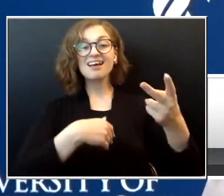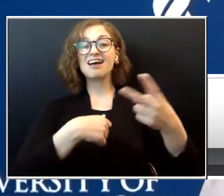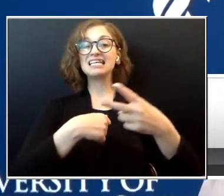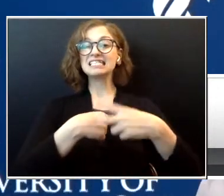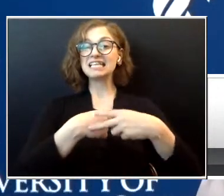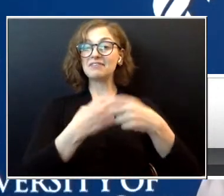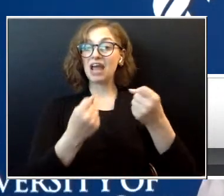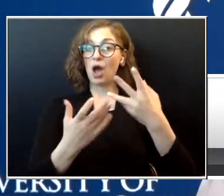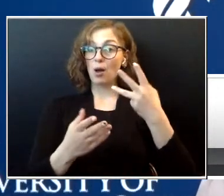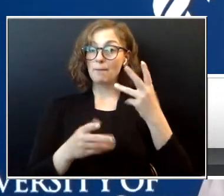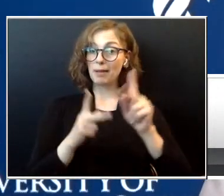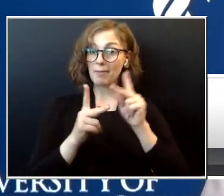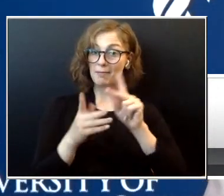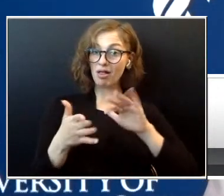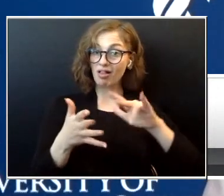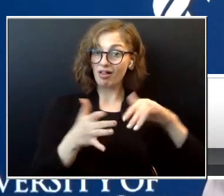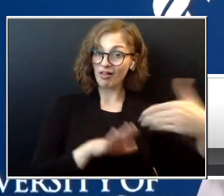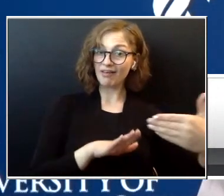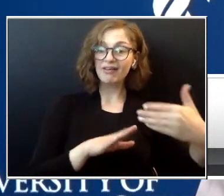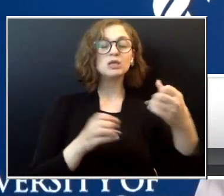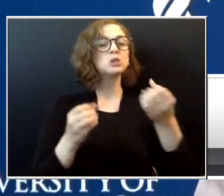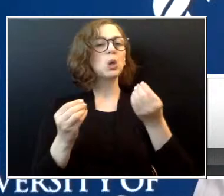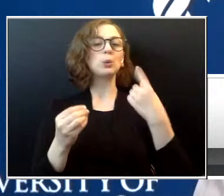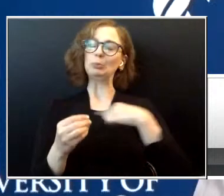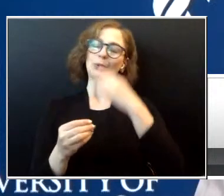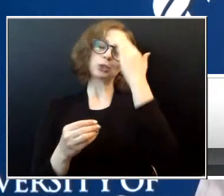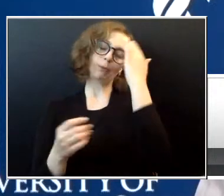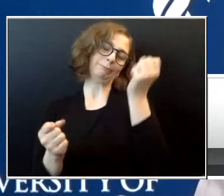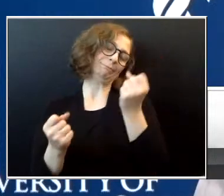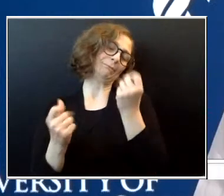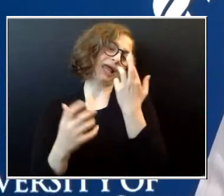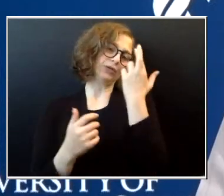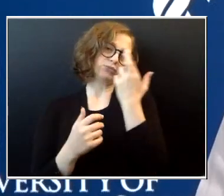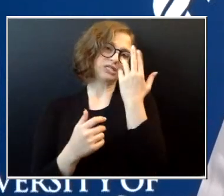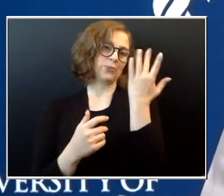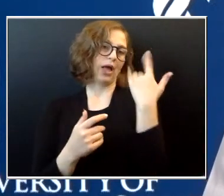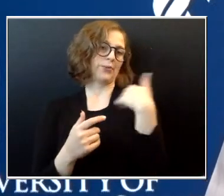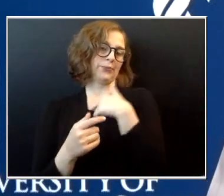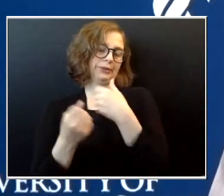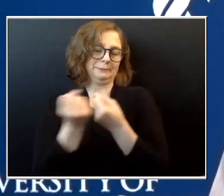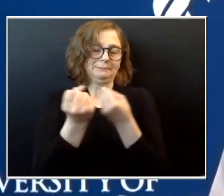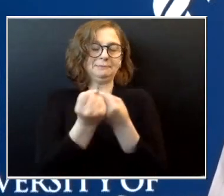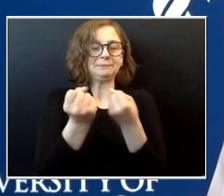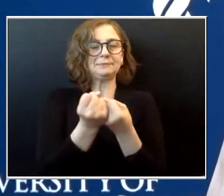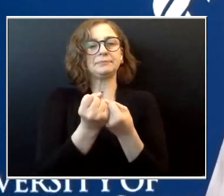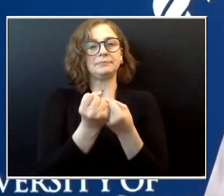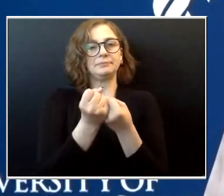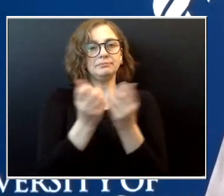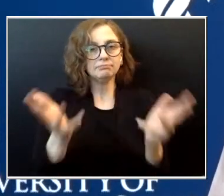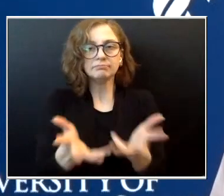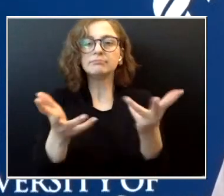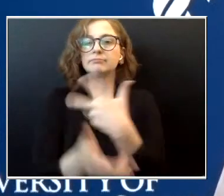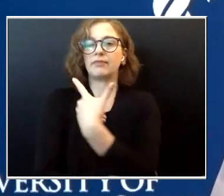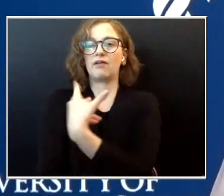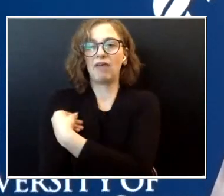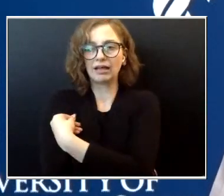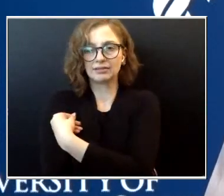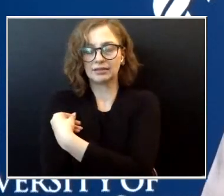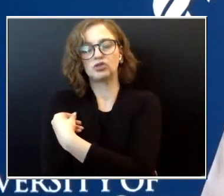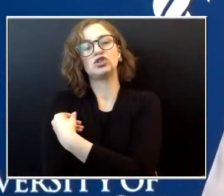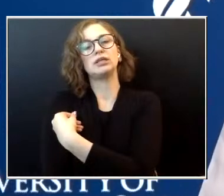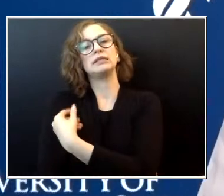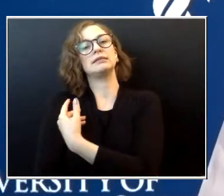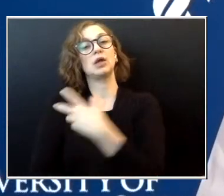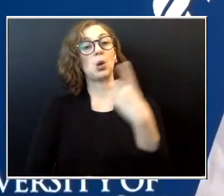that there has to be very many reasons why we continue to support and promote vaccination. And one of these